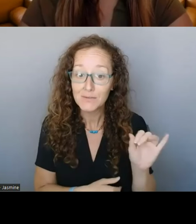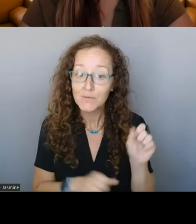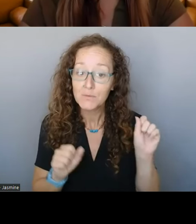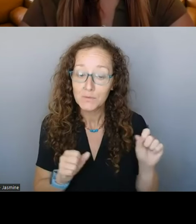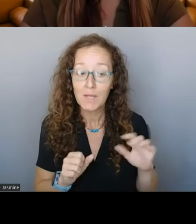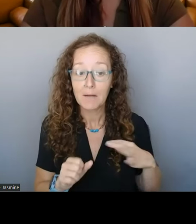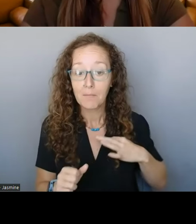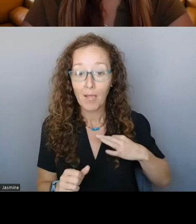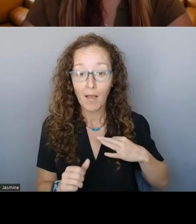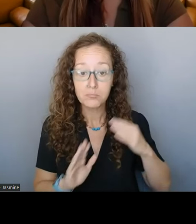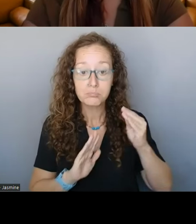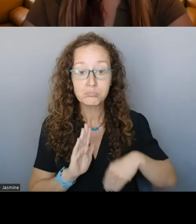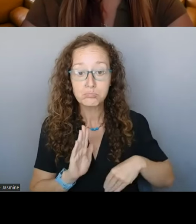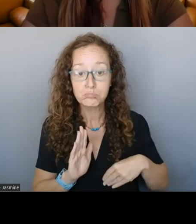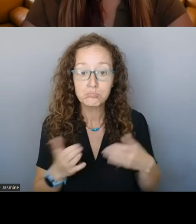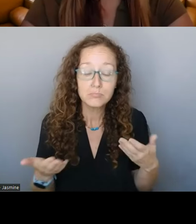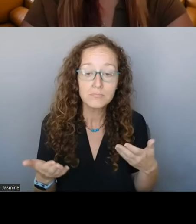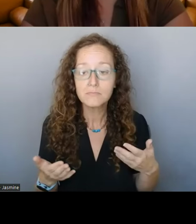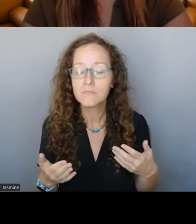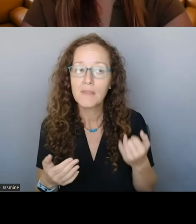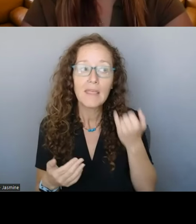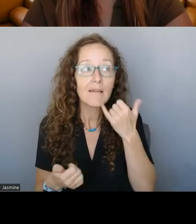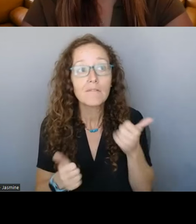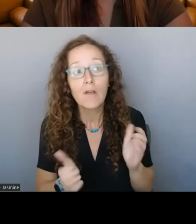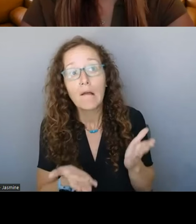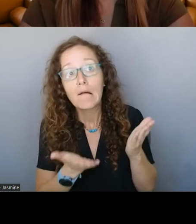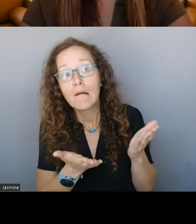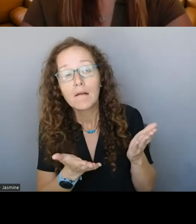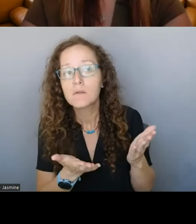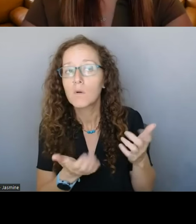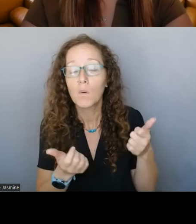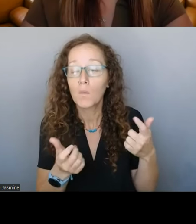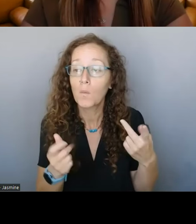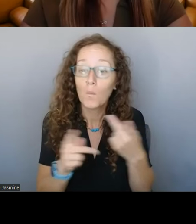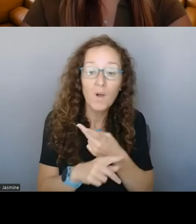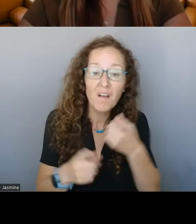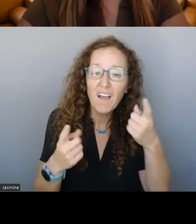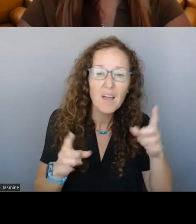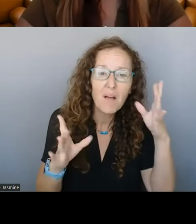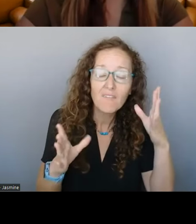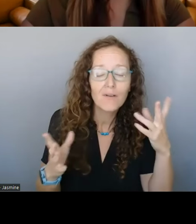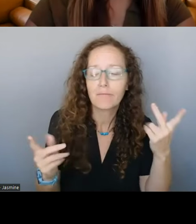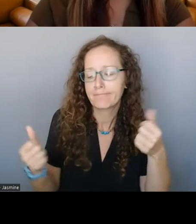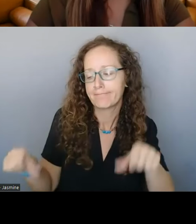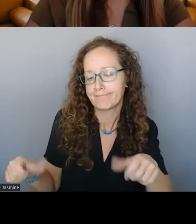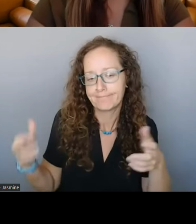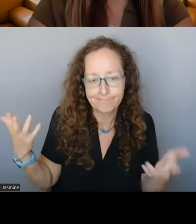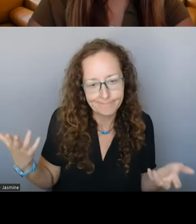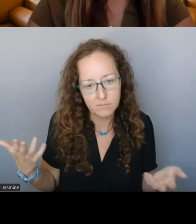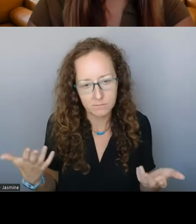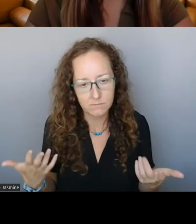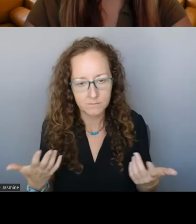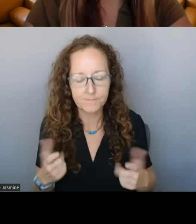program. And, I always say the worst that can happen is you're not eligible. But if you are, it does reduce your prescription